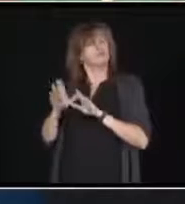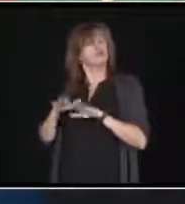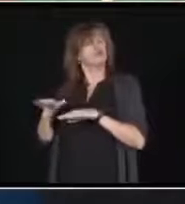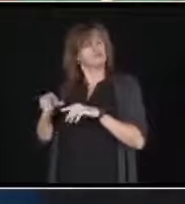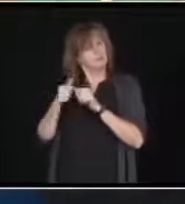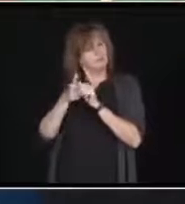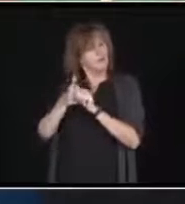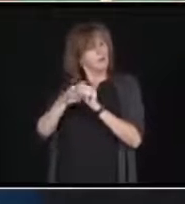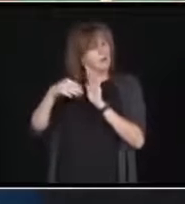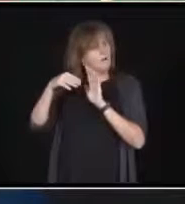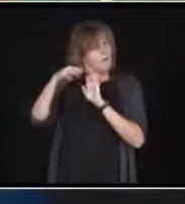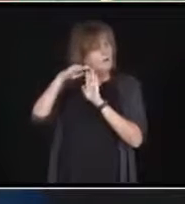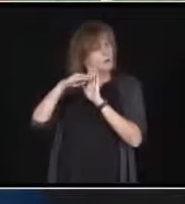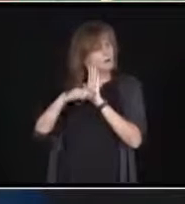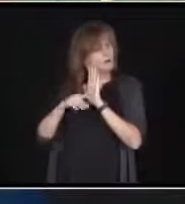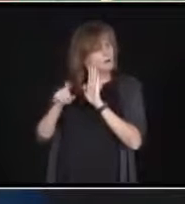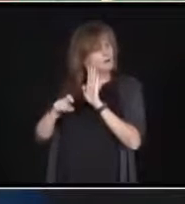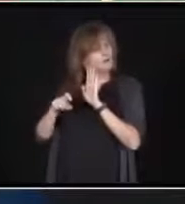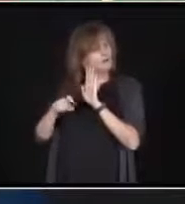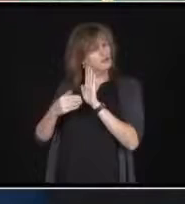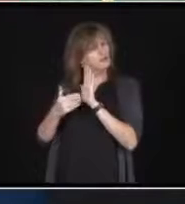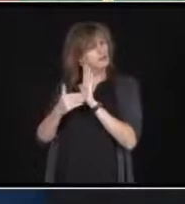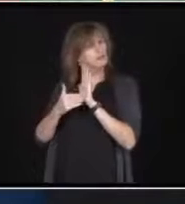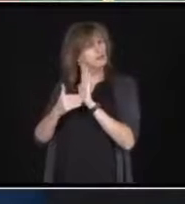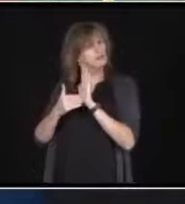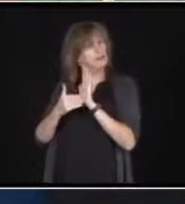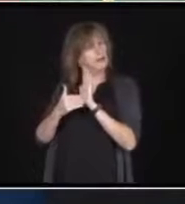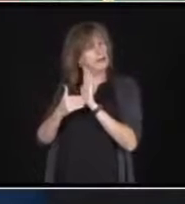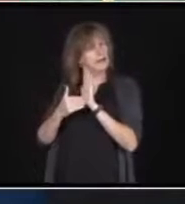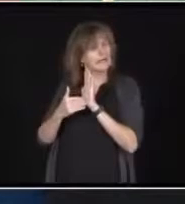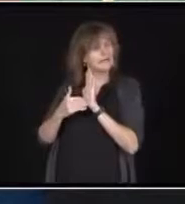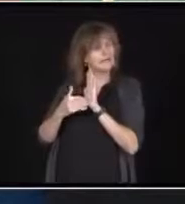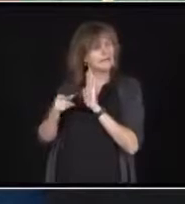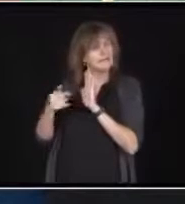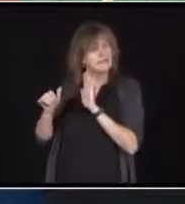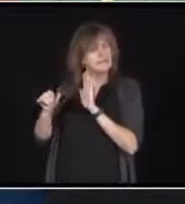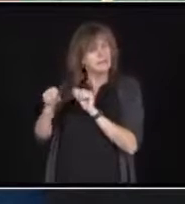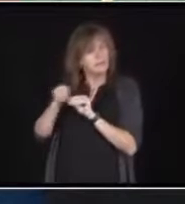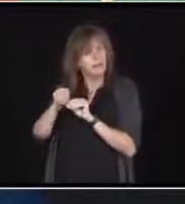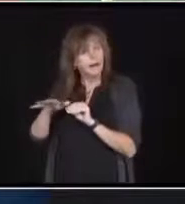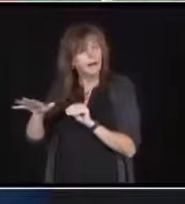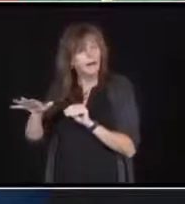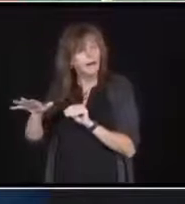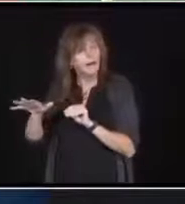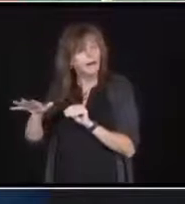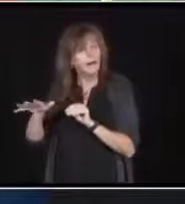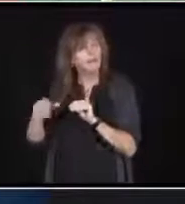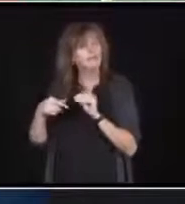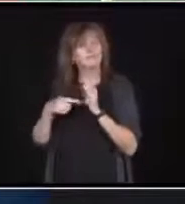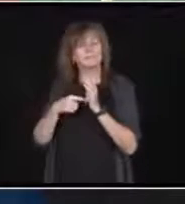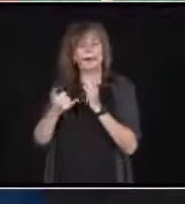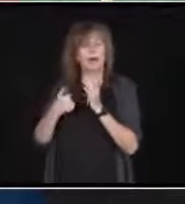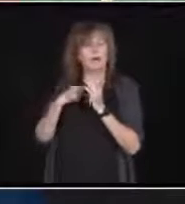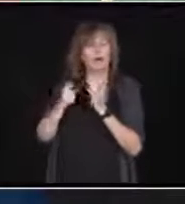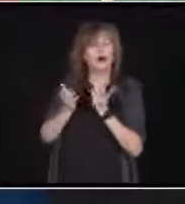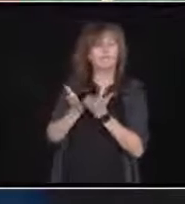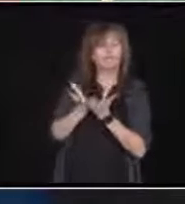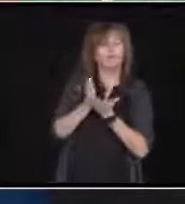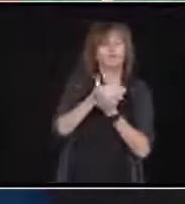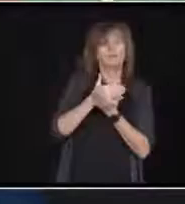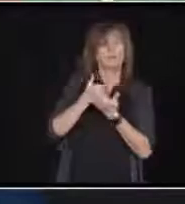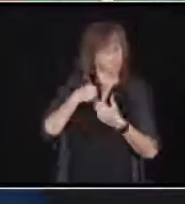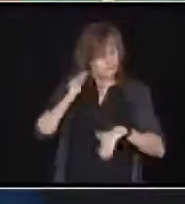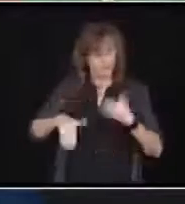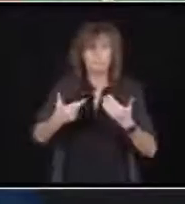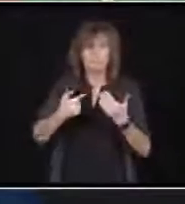was obviously significant transmission. So I think we do need to review the guidelines, and that's in process. Next